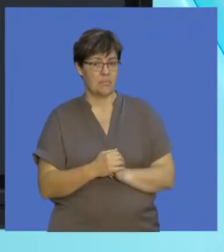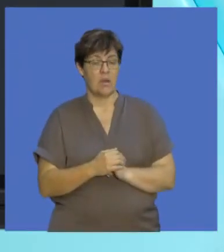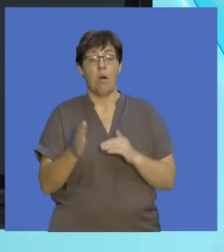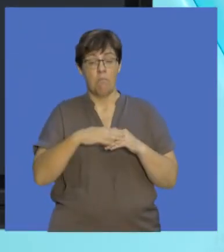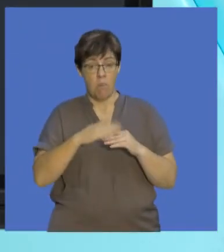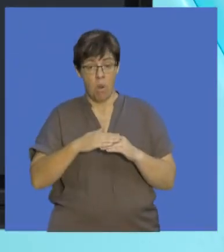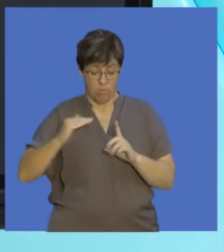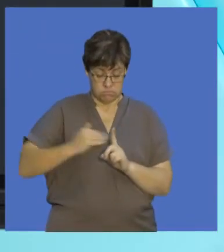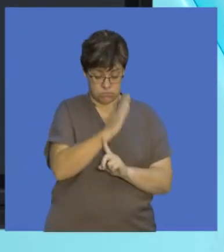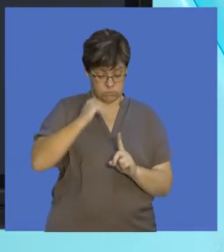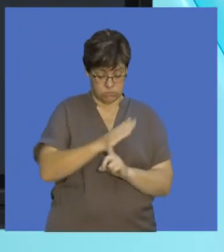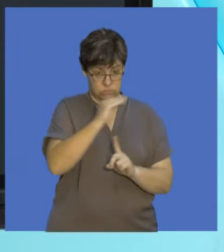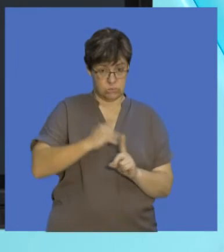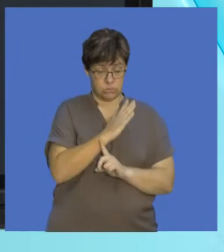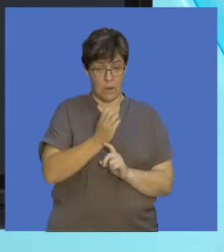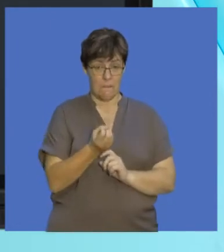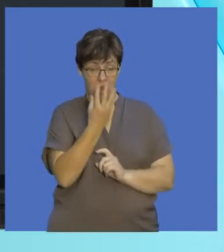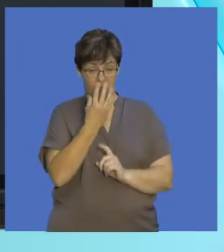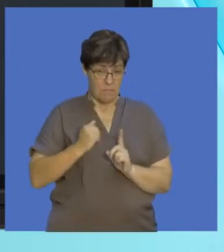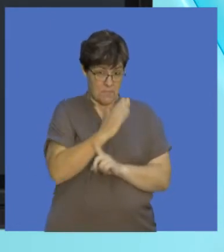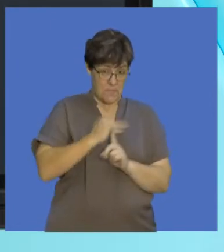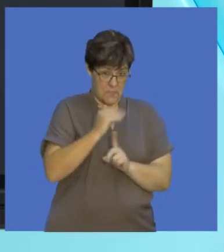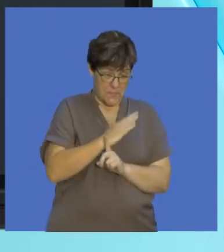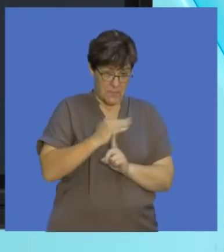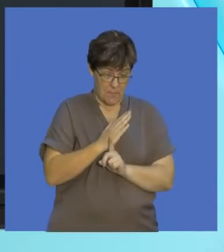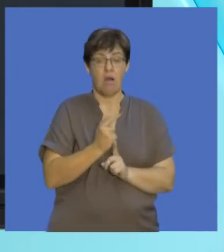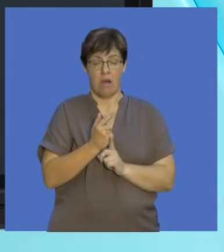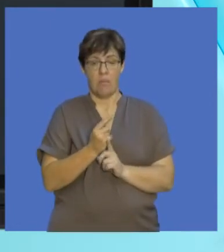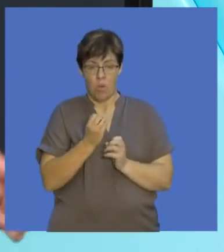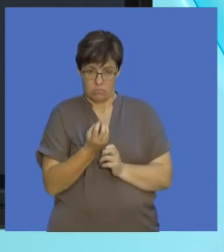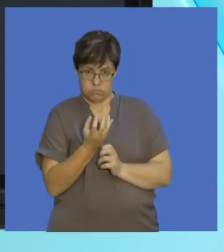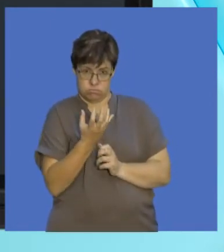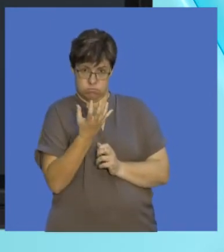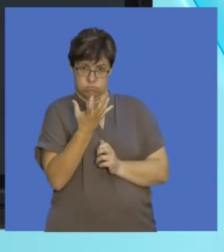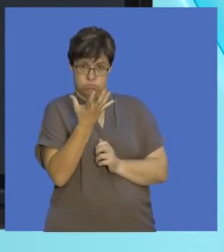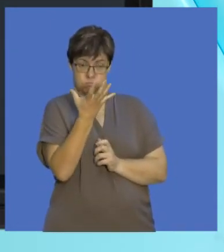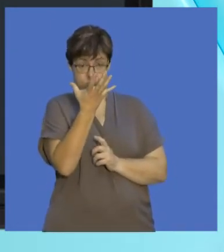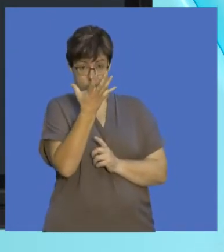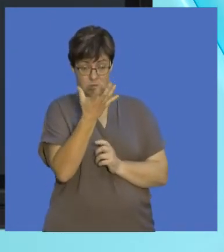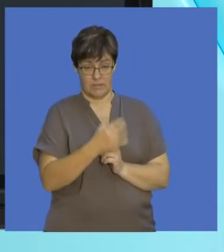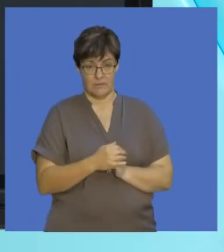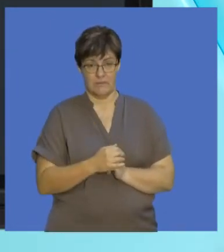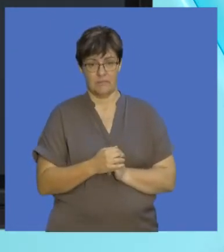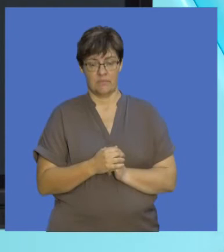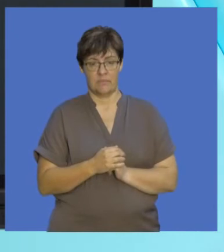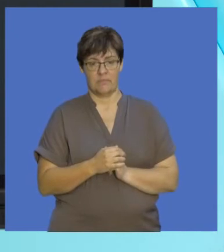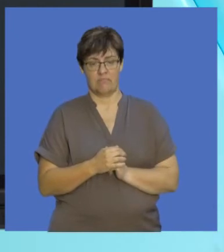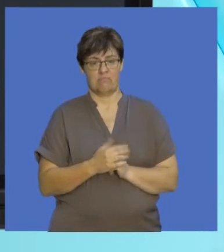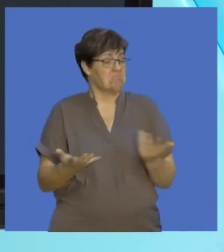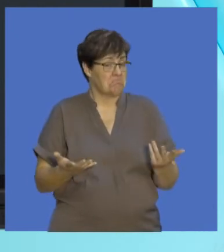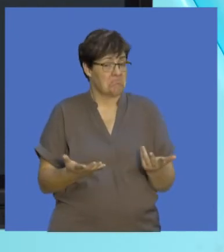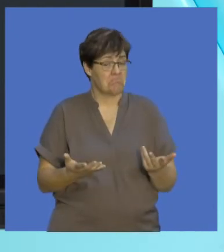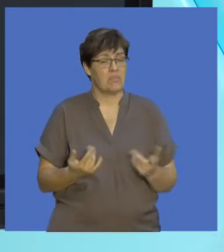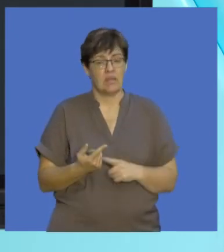current passes through a light bulb, the brighter that light bulb burns, okay? So in other